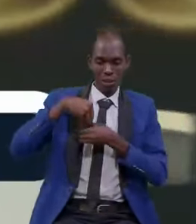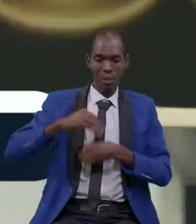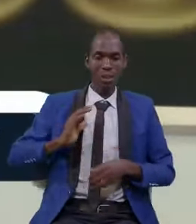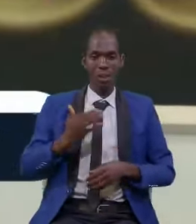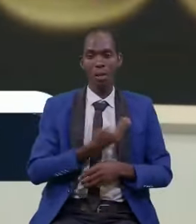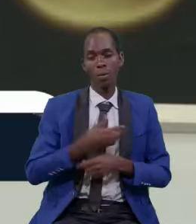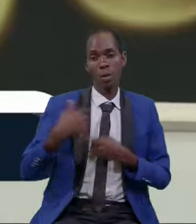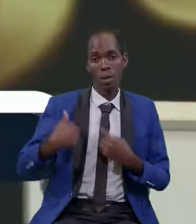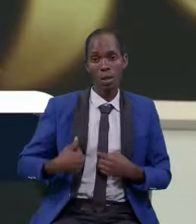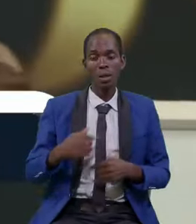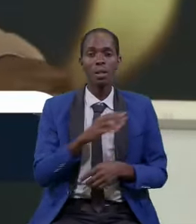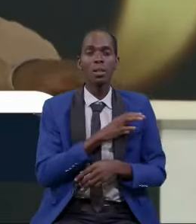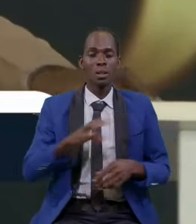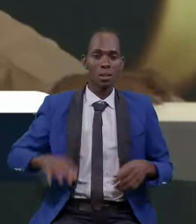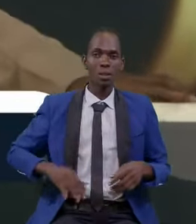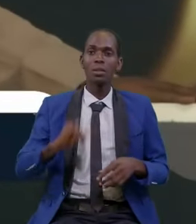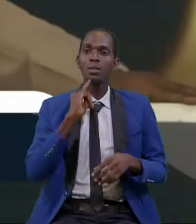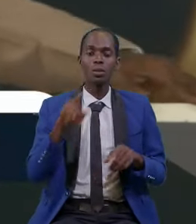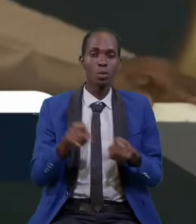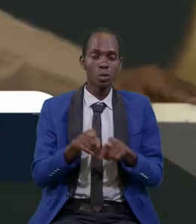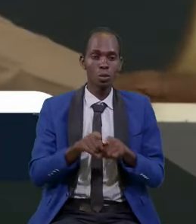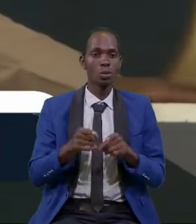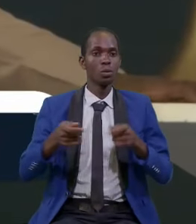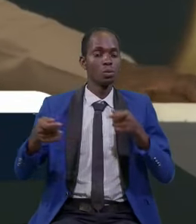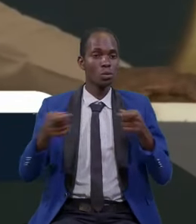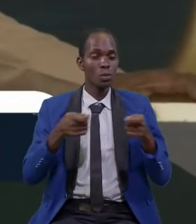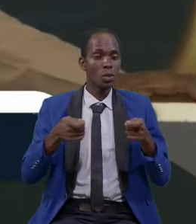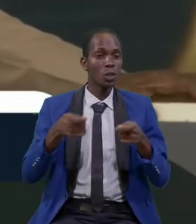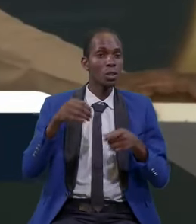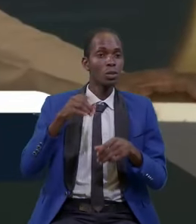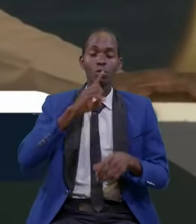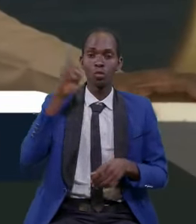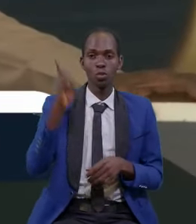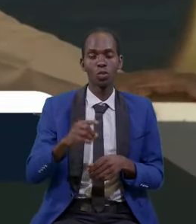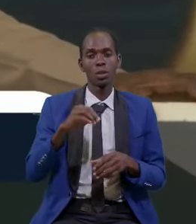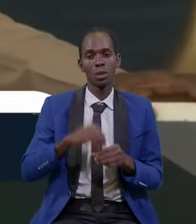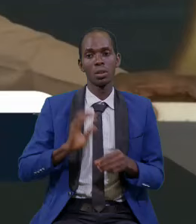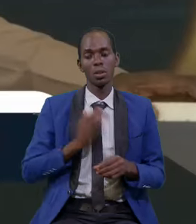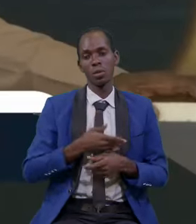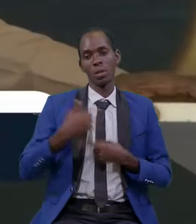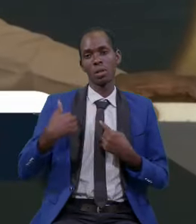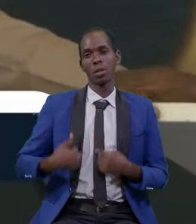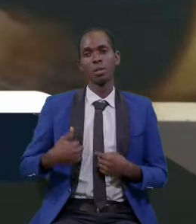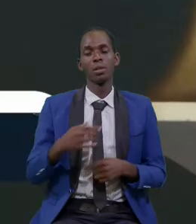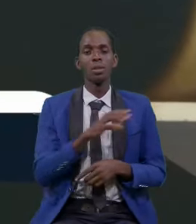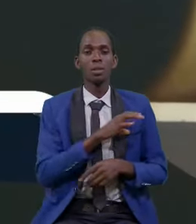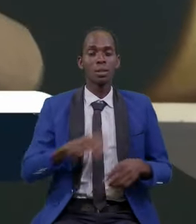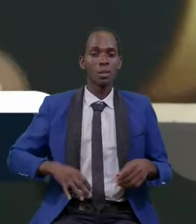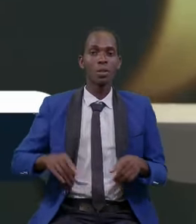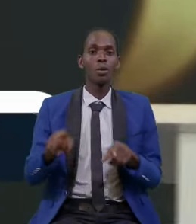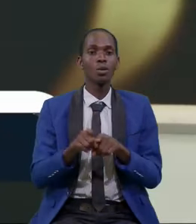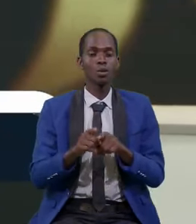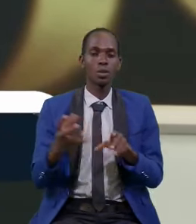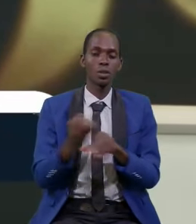is prominent in our heart. And Christ is preeminent in our lives.